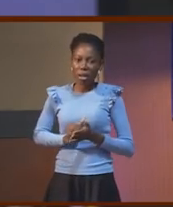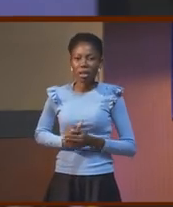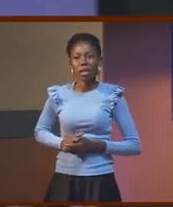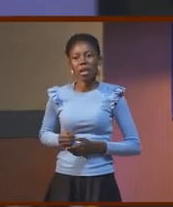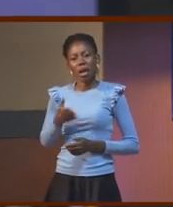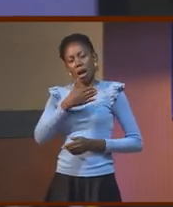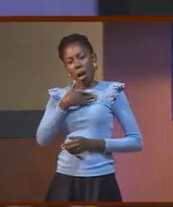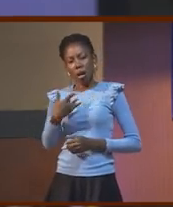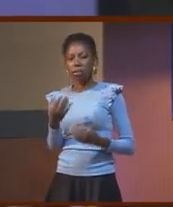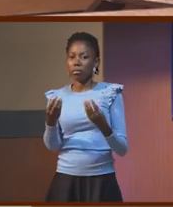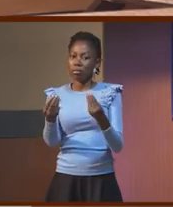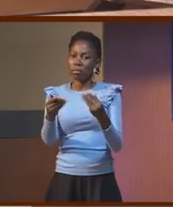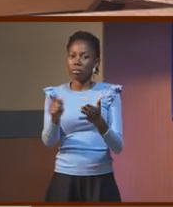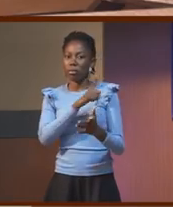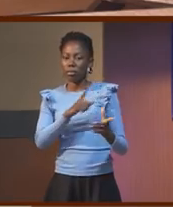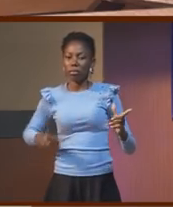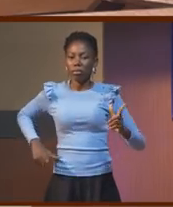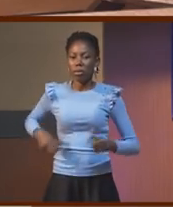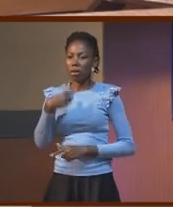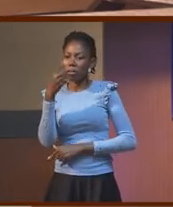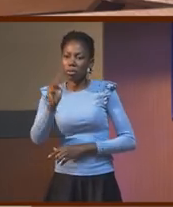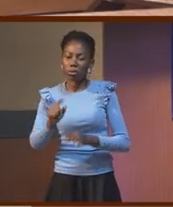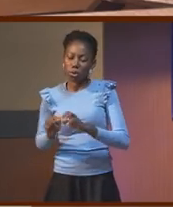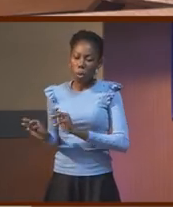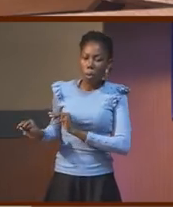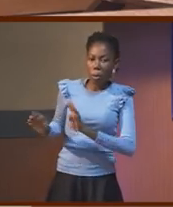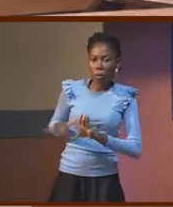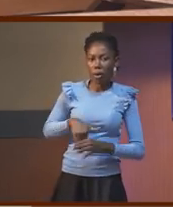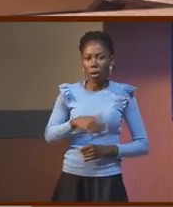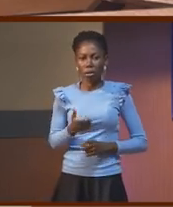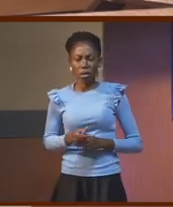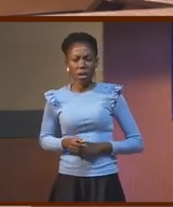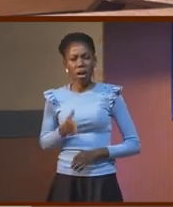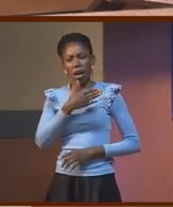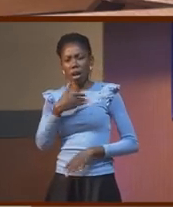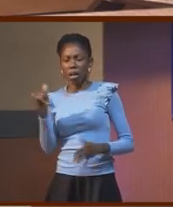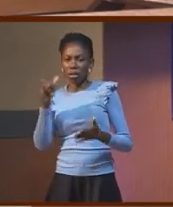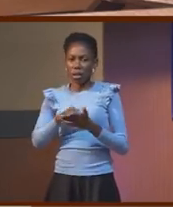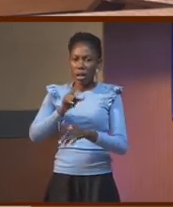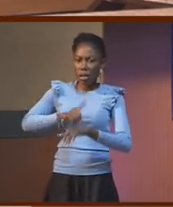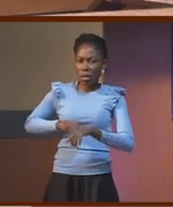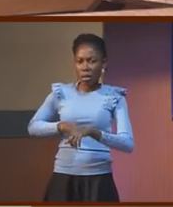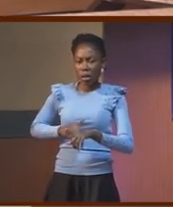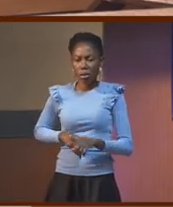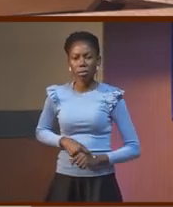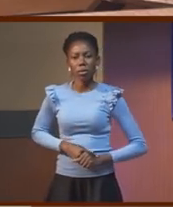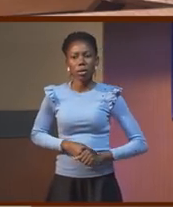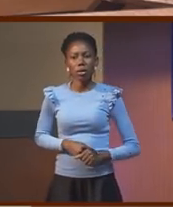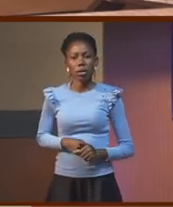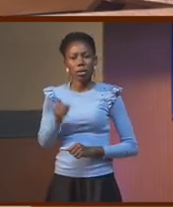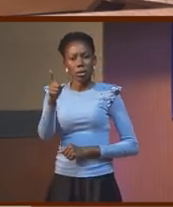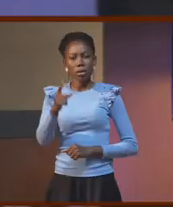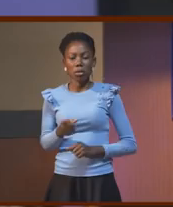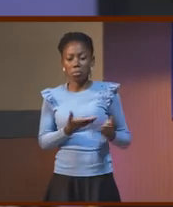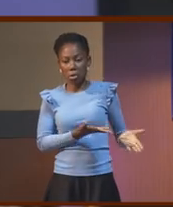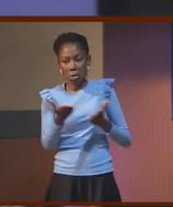we were asked to leave the place. And in that period, we were able to